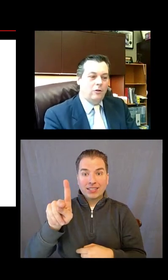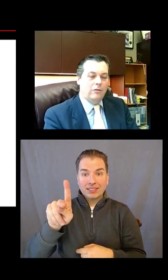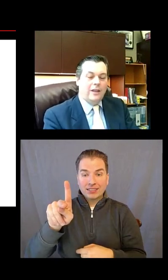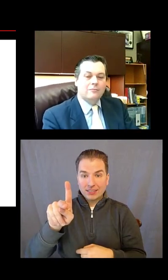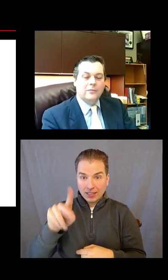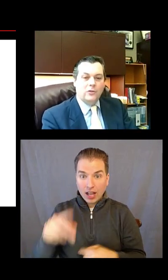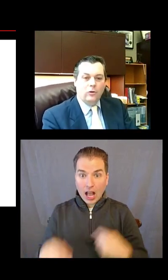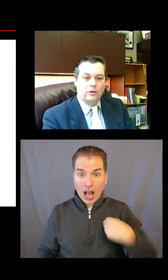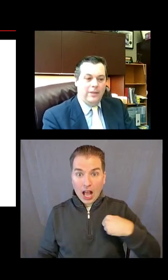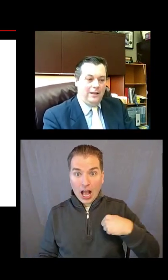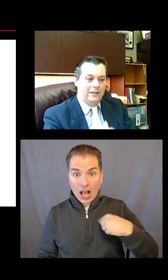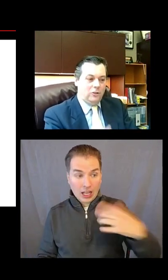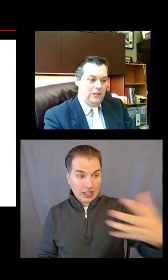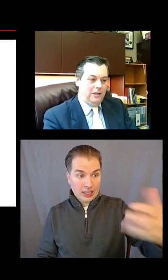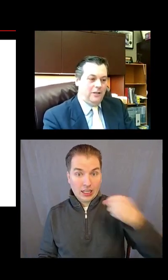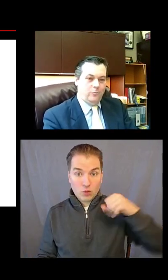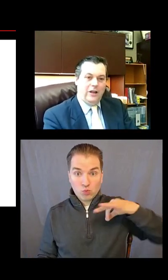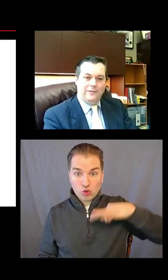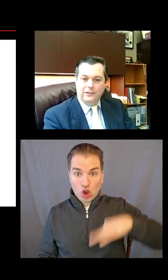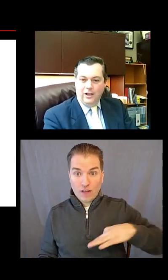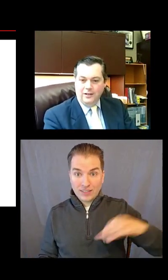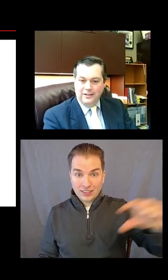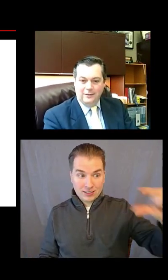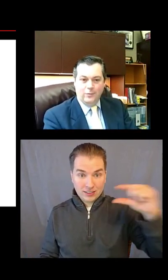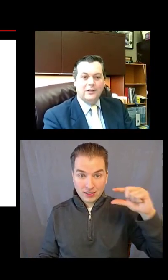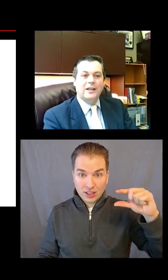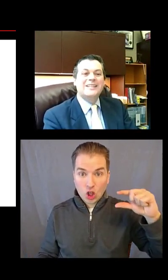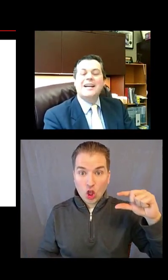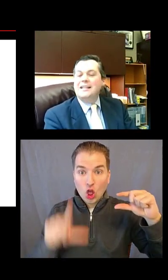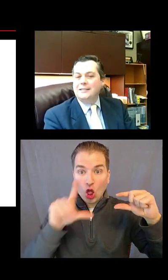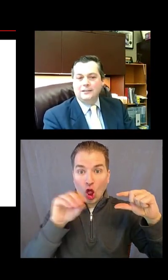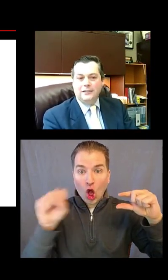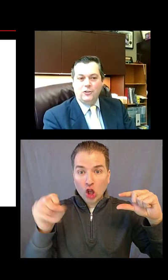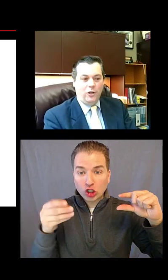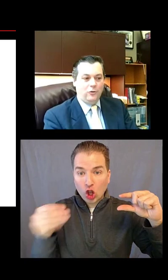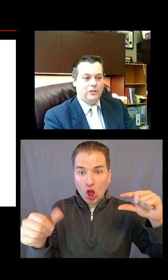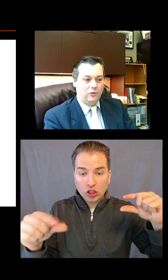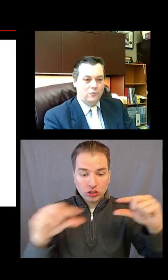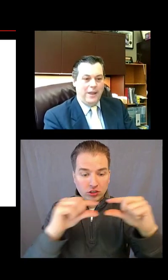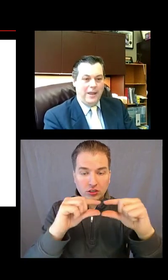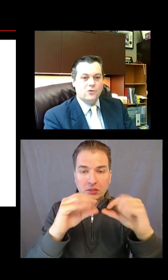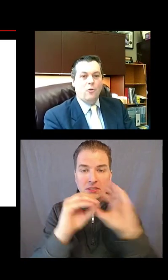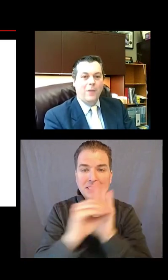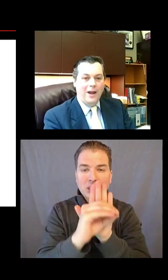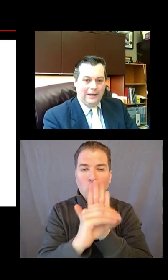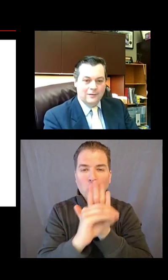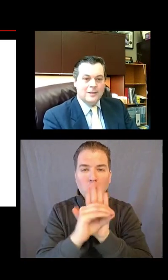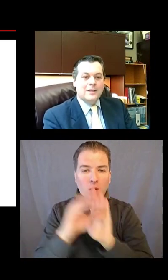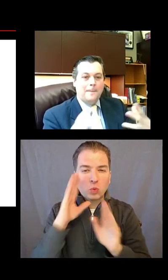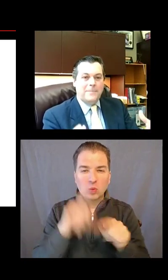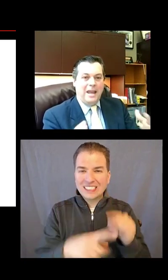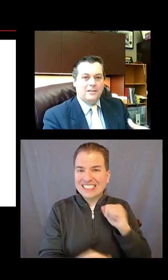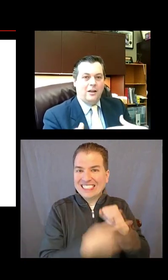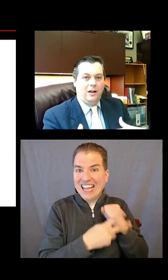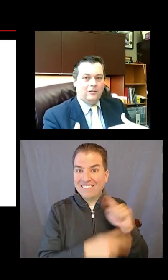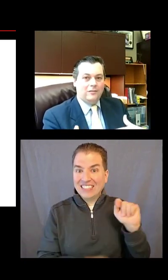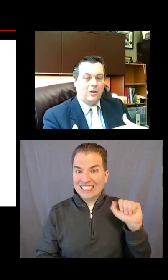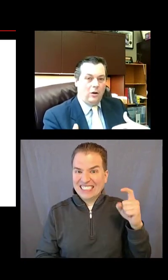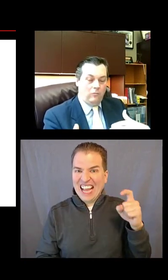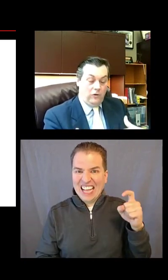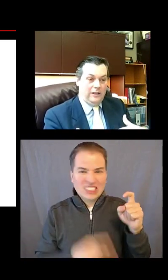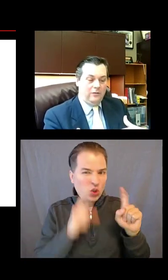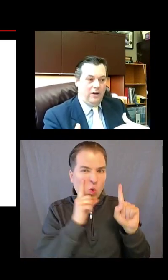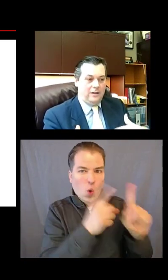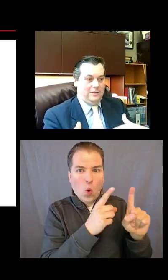and show them your balance sheet, your profit and loss statement, and it constantly shows that you make no money. Banks